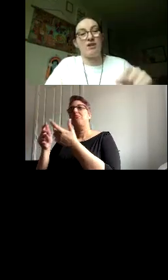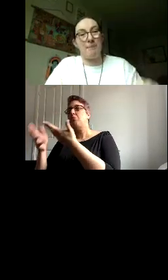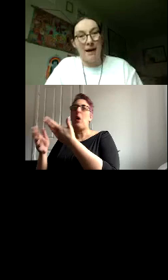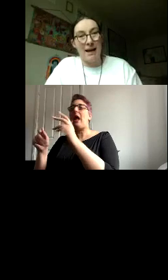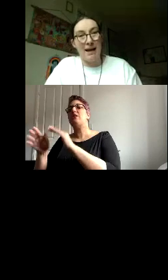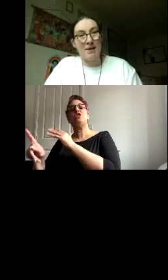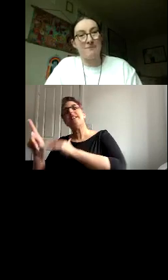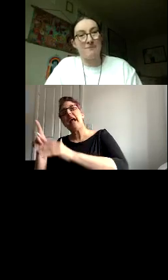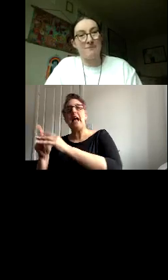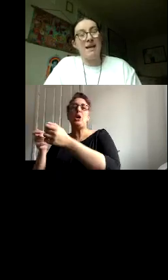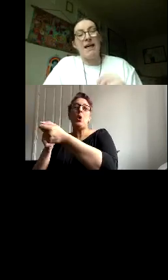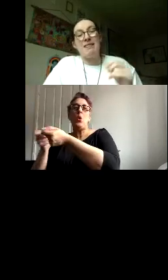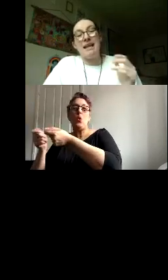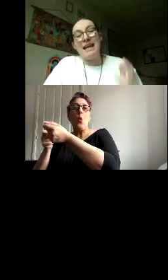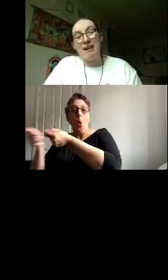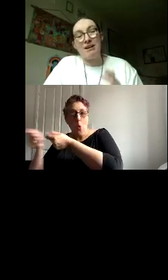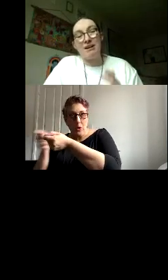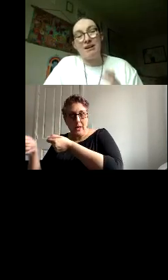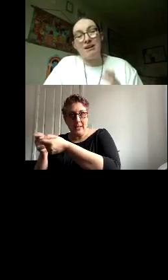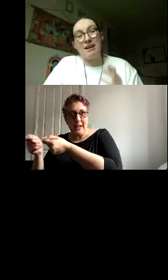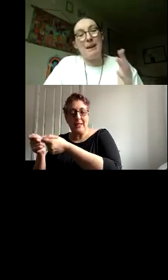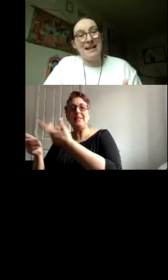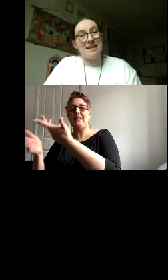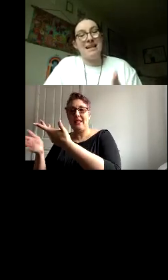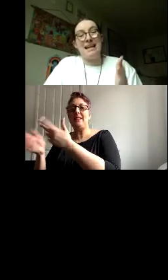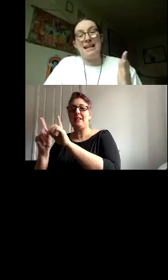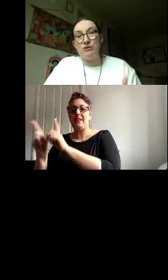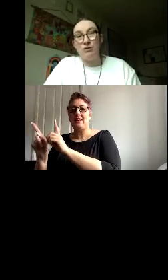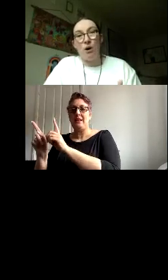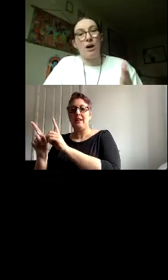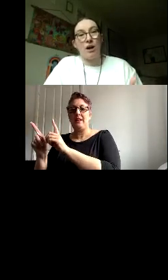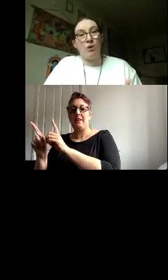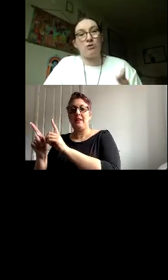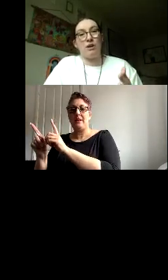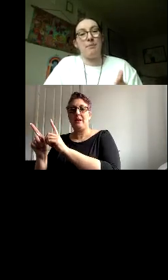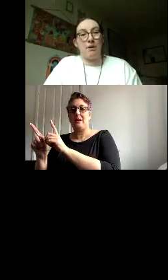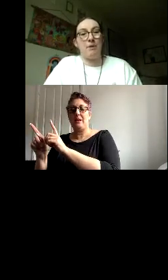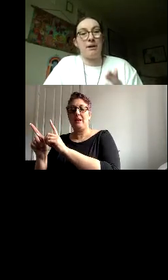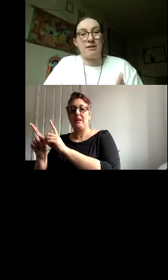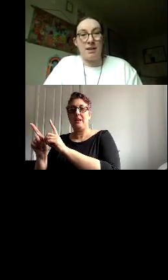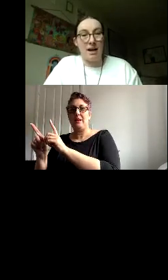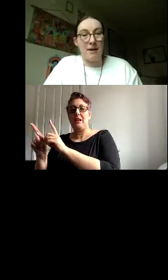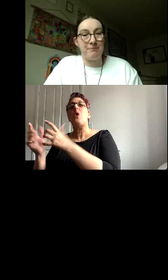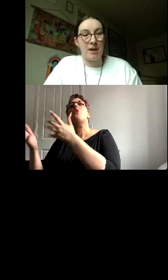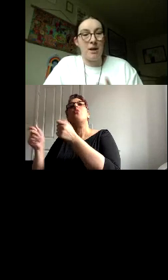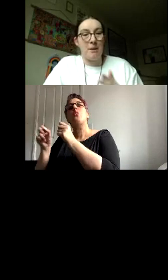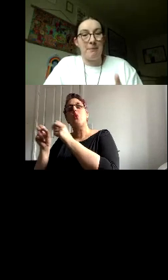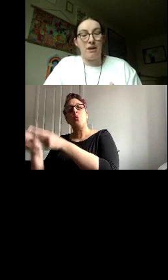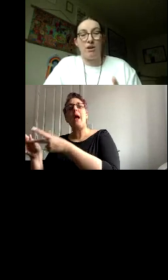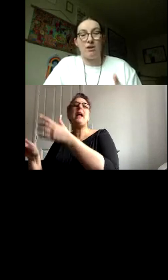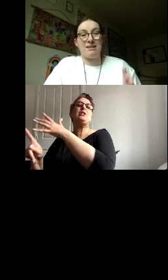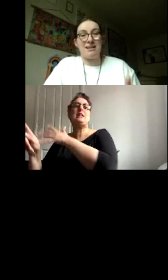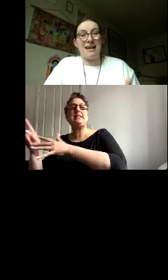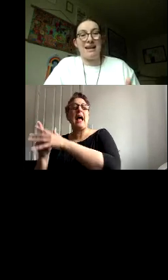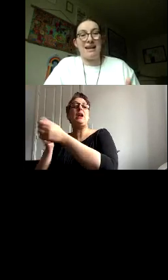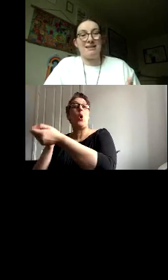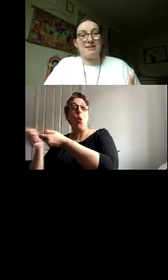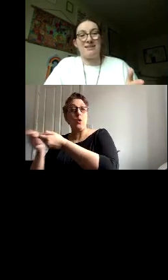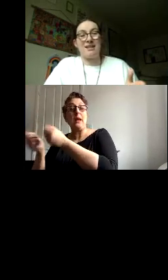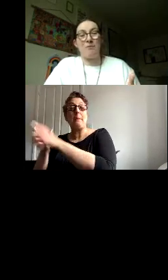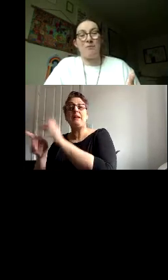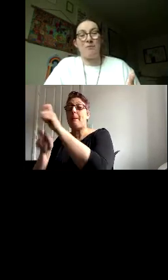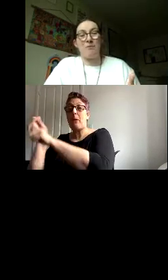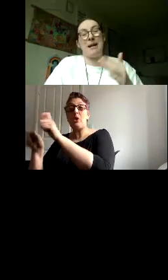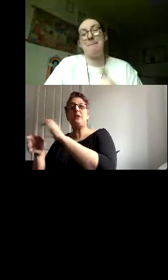impairment. Then hearing impaired is not a culturally appropriate term. It says that someone has